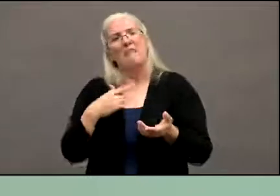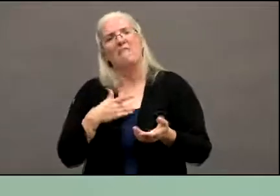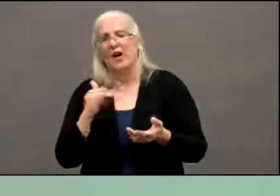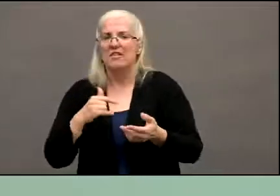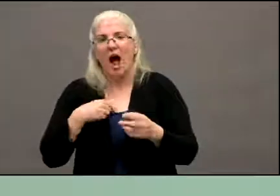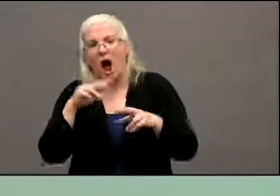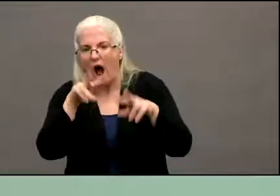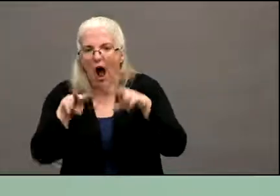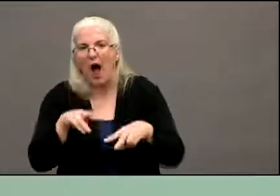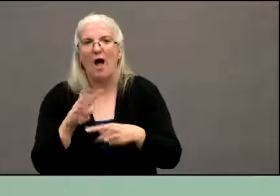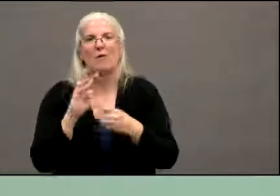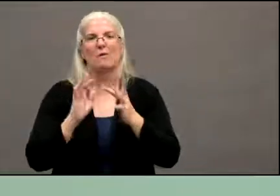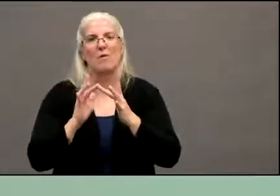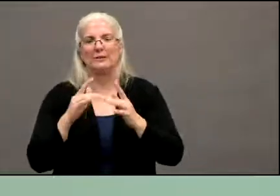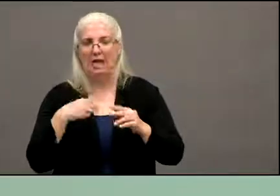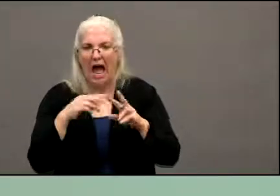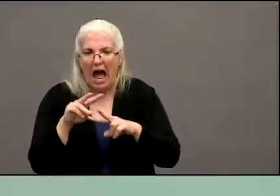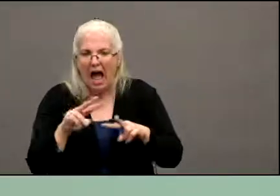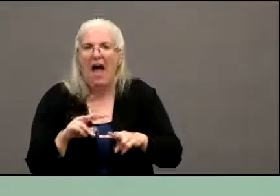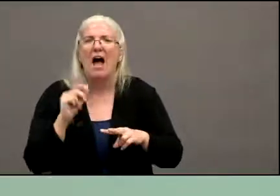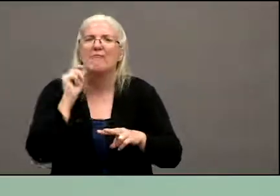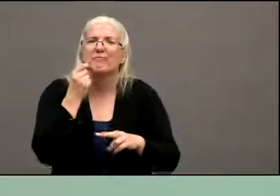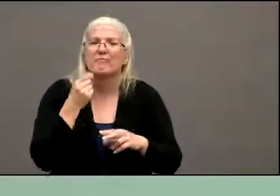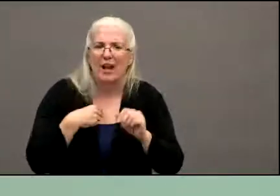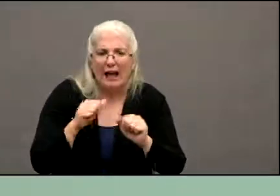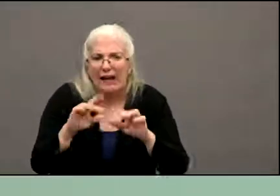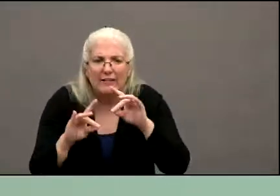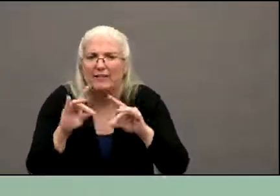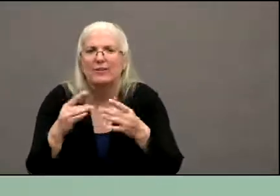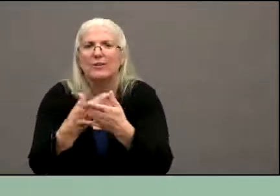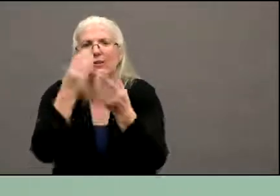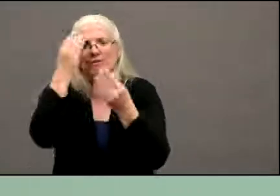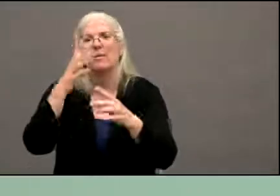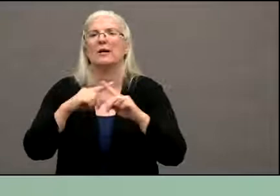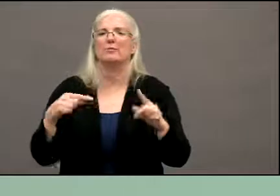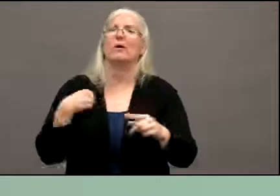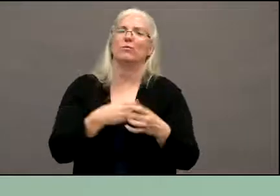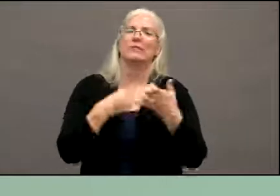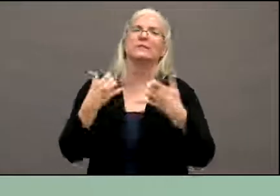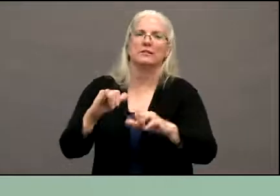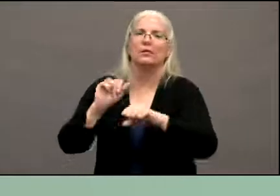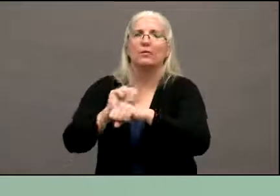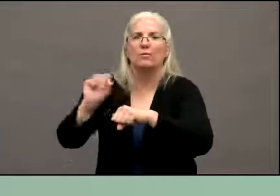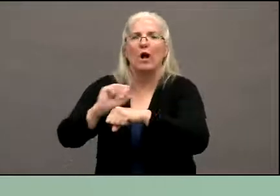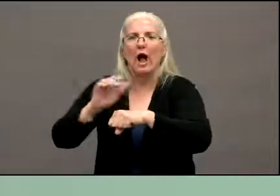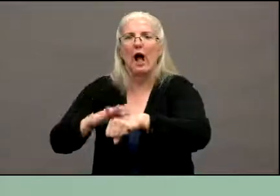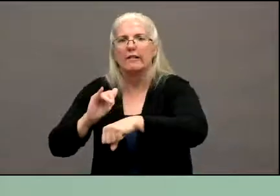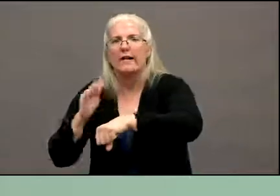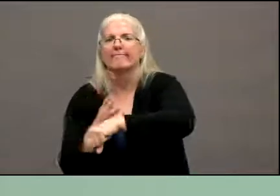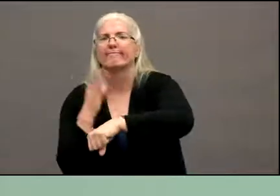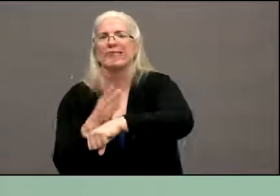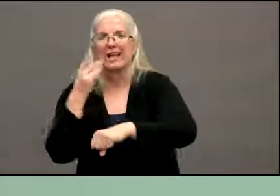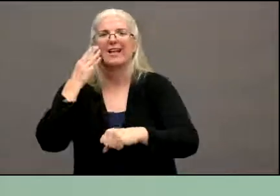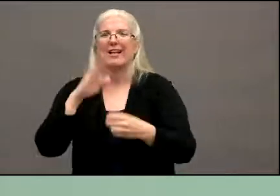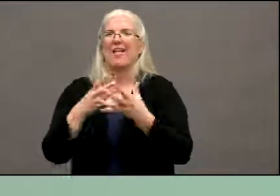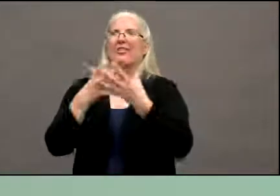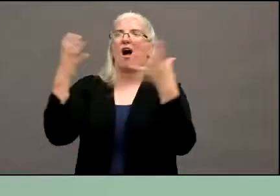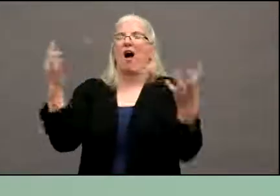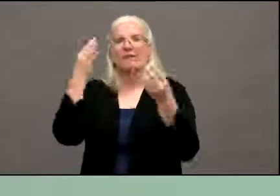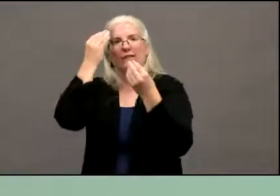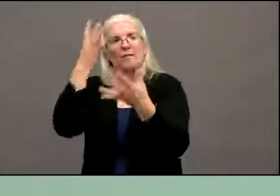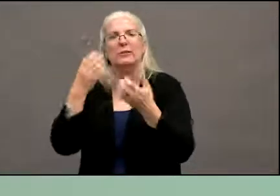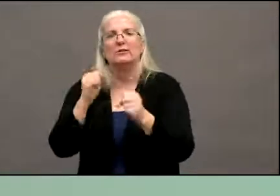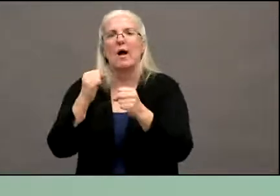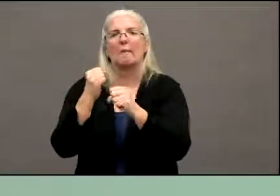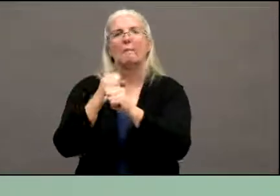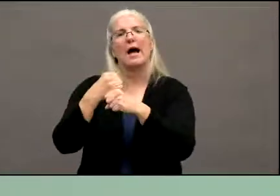revising the website to make it a lot more easier to navigate because there's just so much information. Another website you can go to is